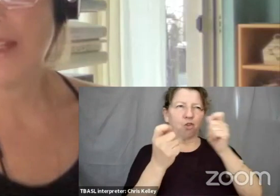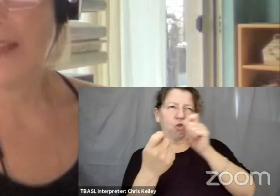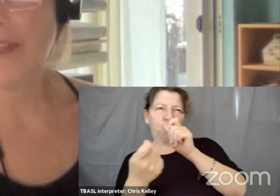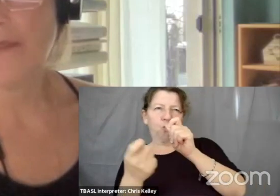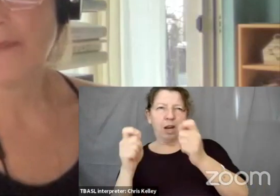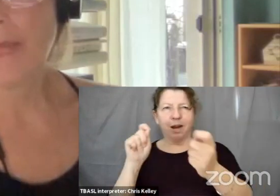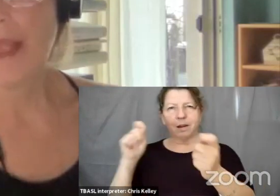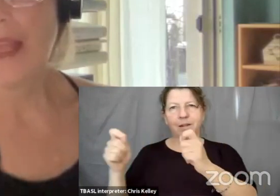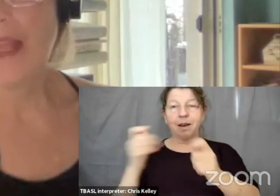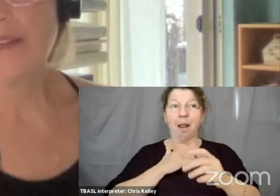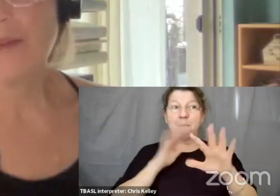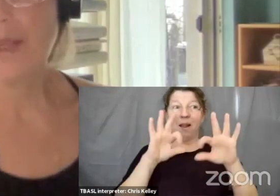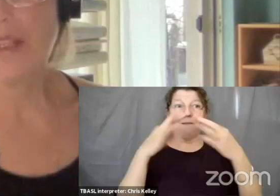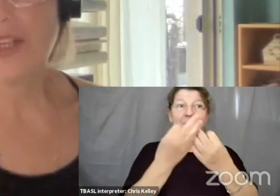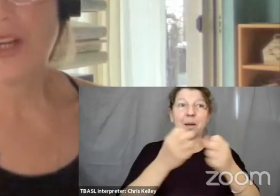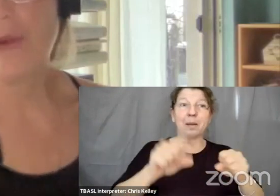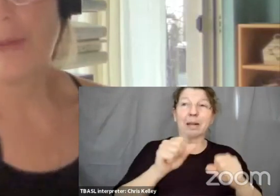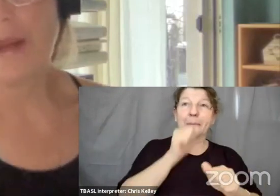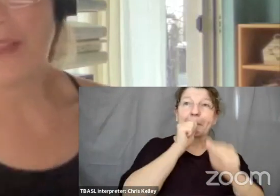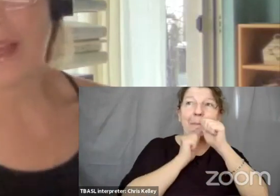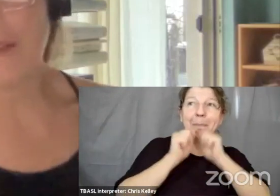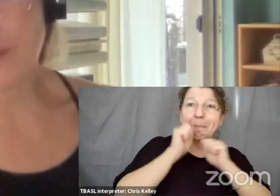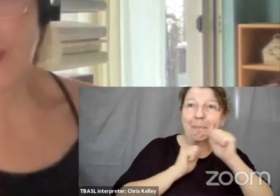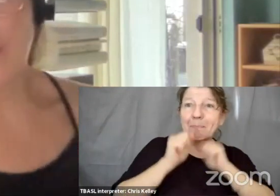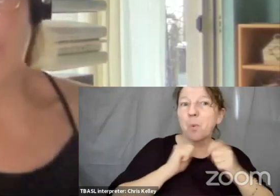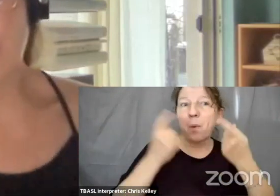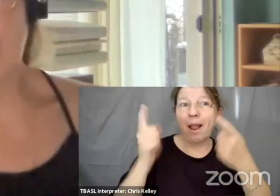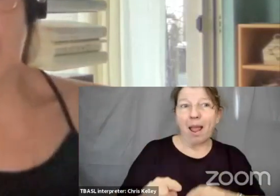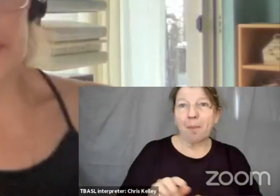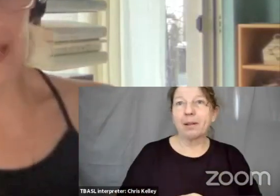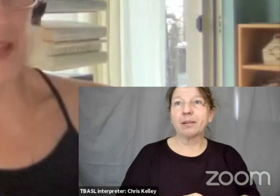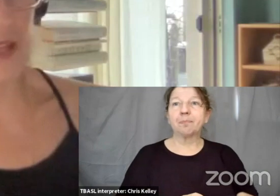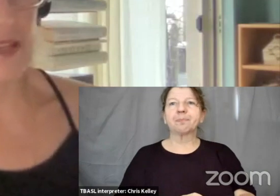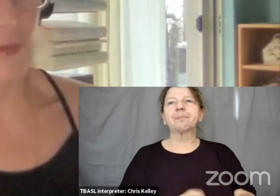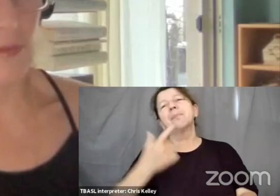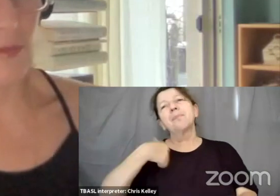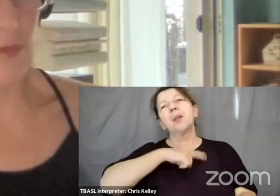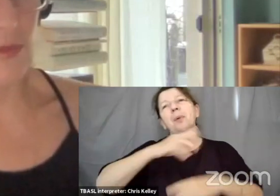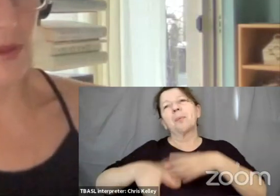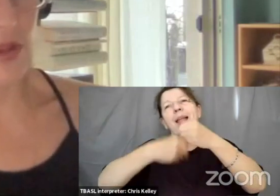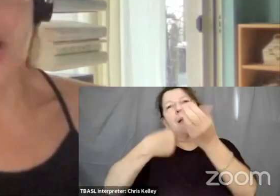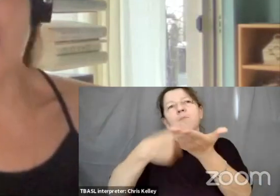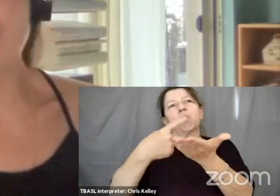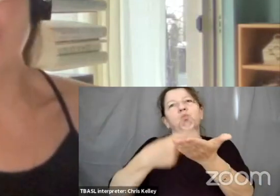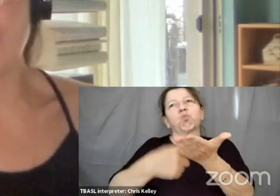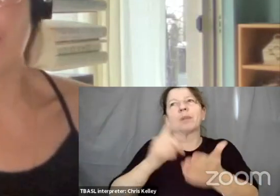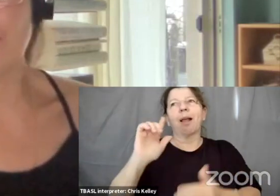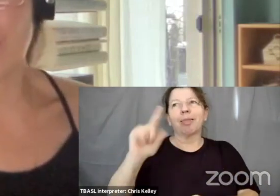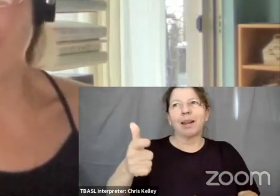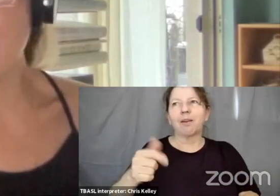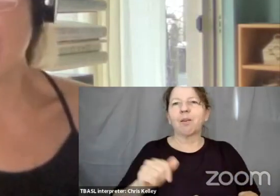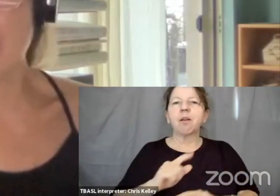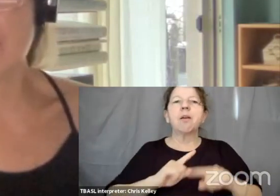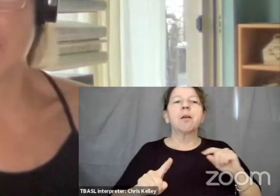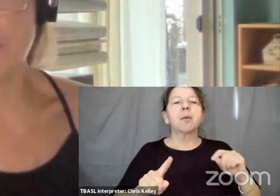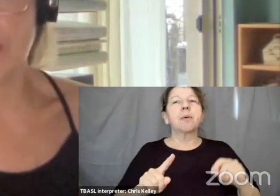of 9/11. And we can talk more about that later, but I would say that the costs